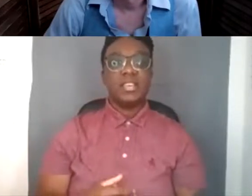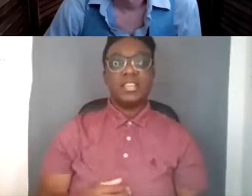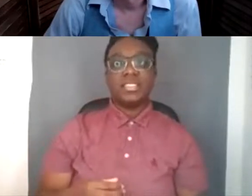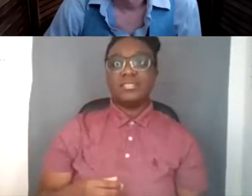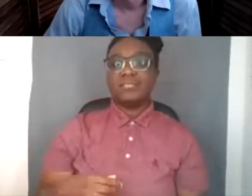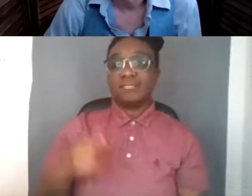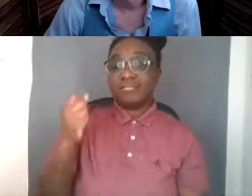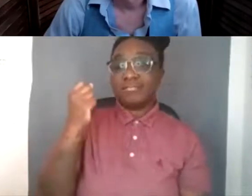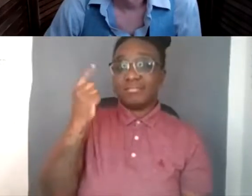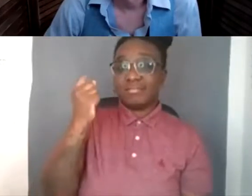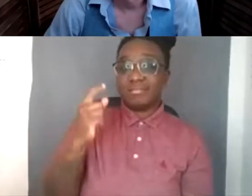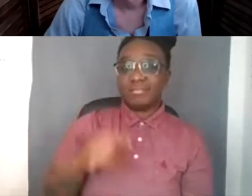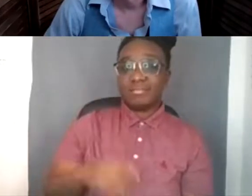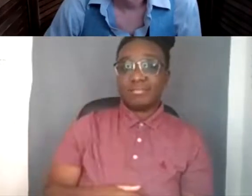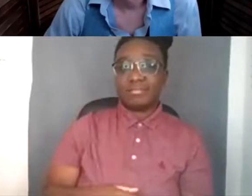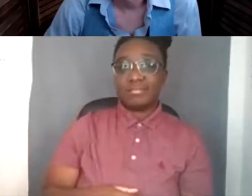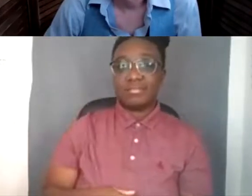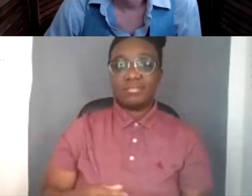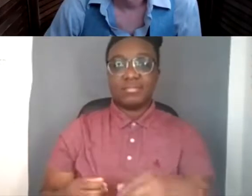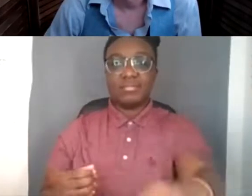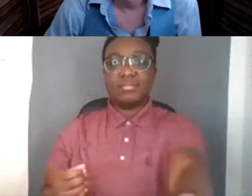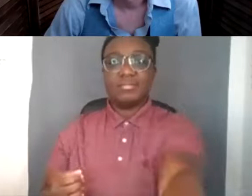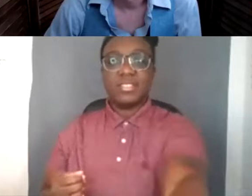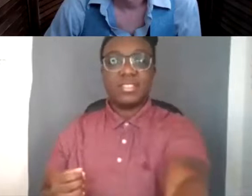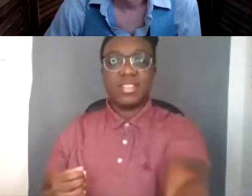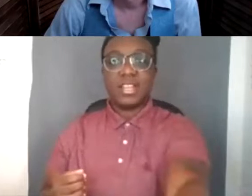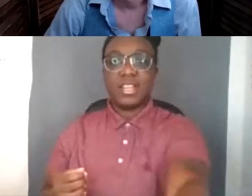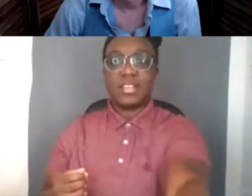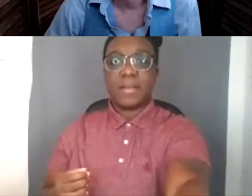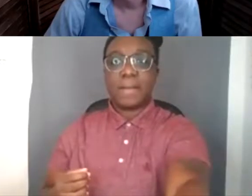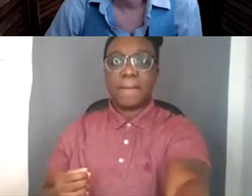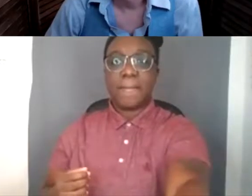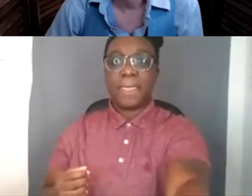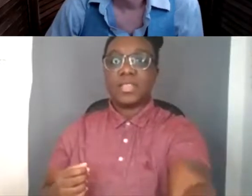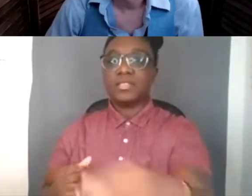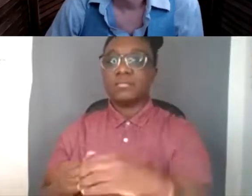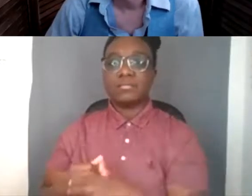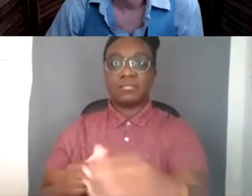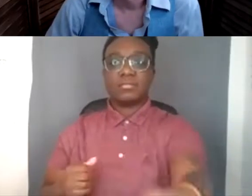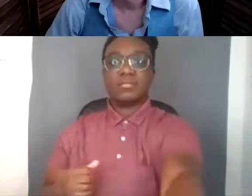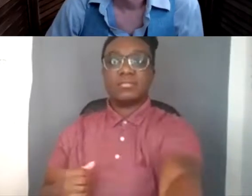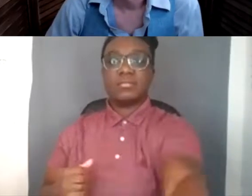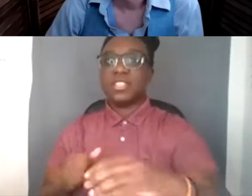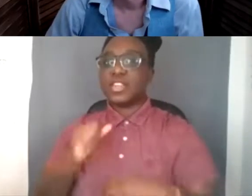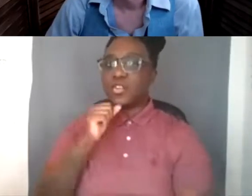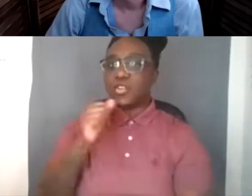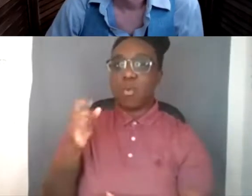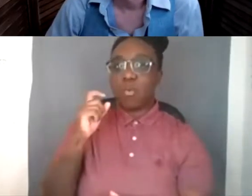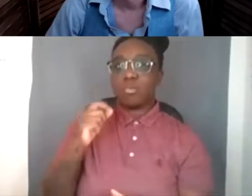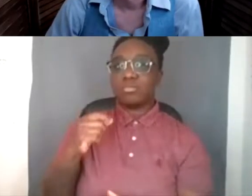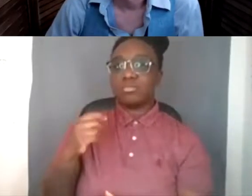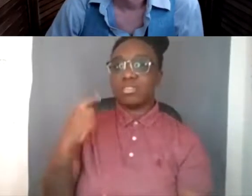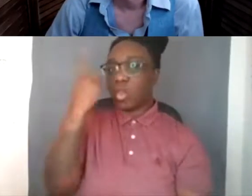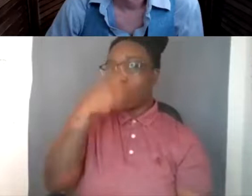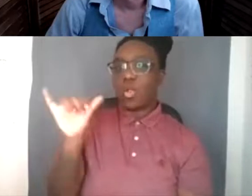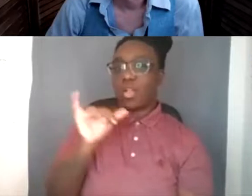And that's the trick. We're liars, you know, we're liars. We lie about our age and I think